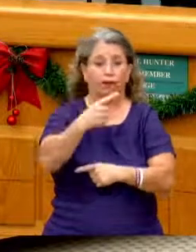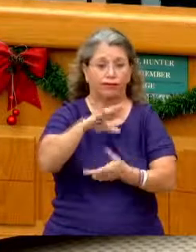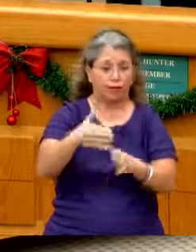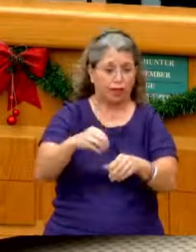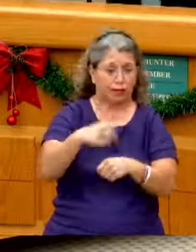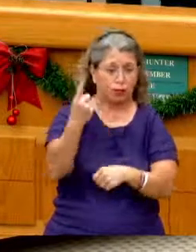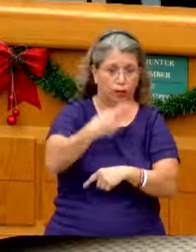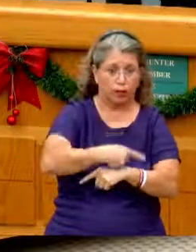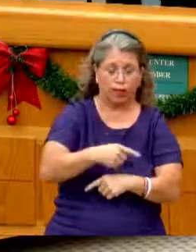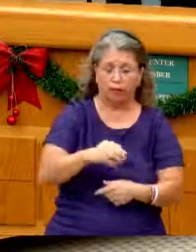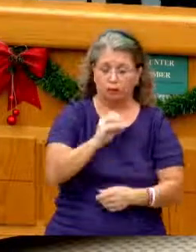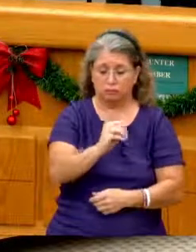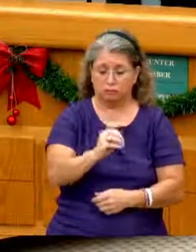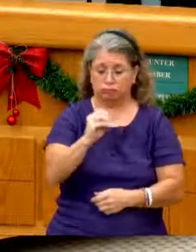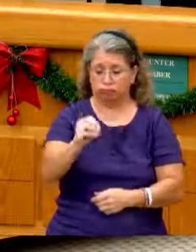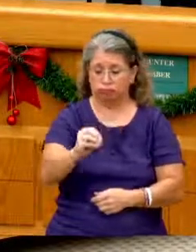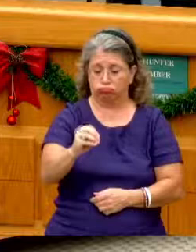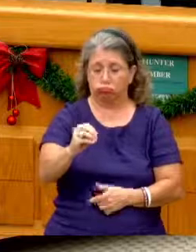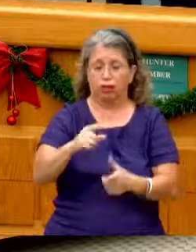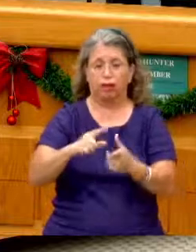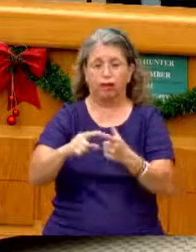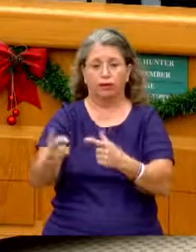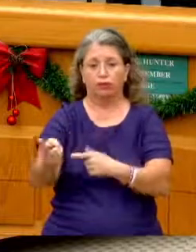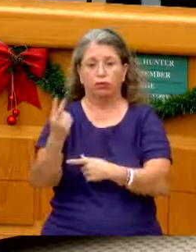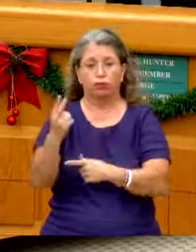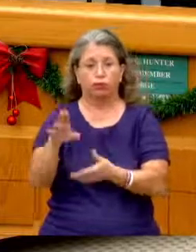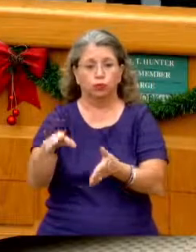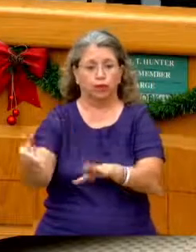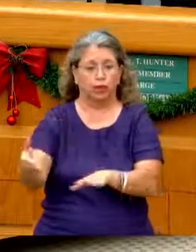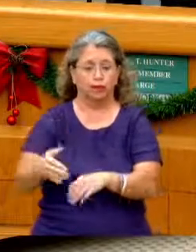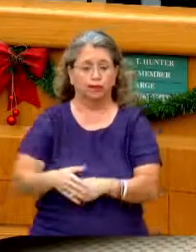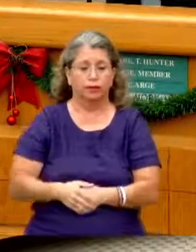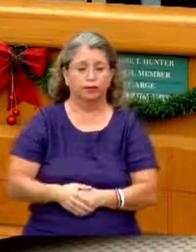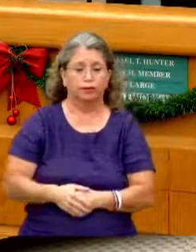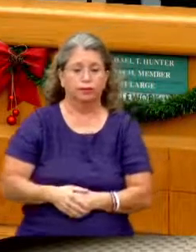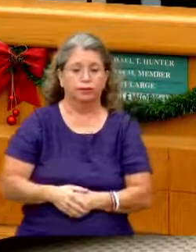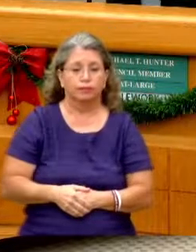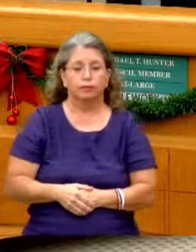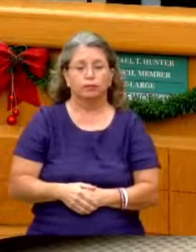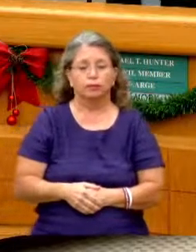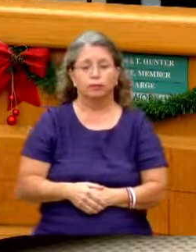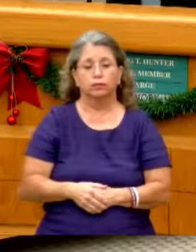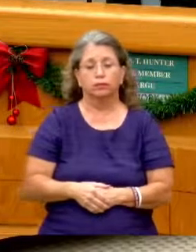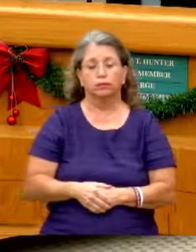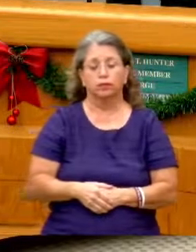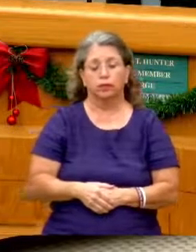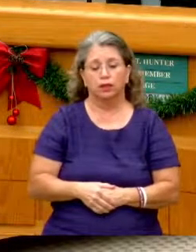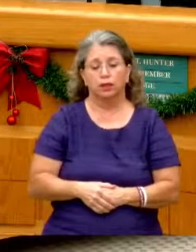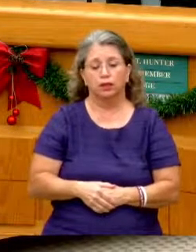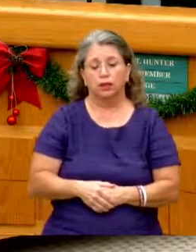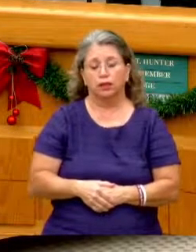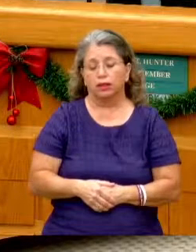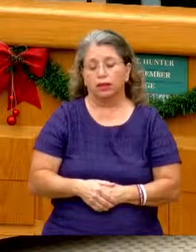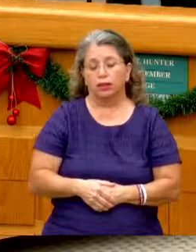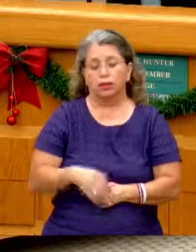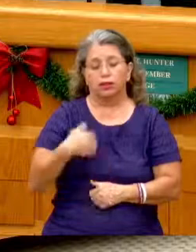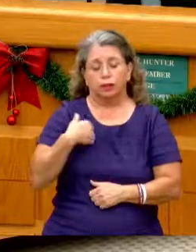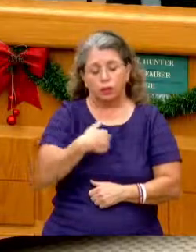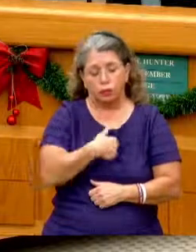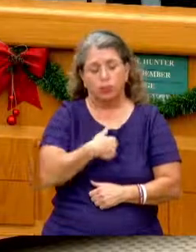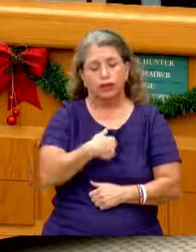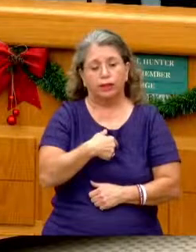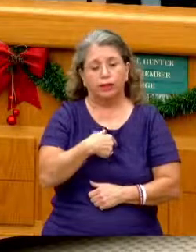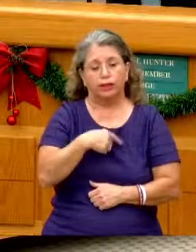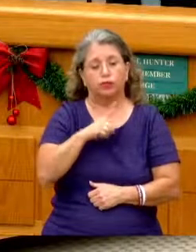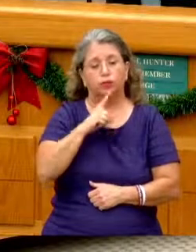no deaths reported, and then 2 deaths. So we really need to be